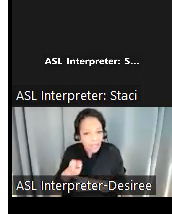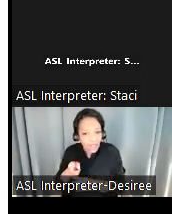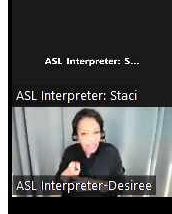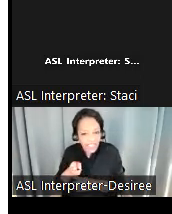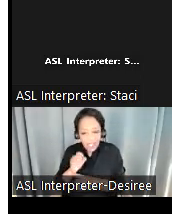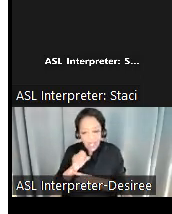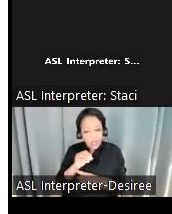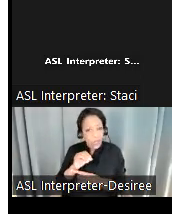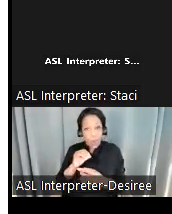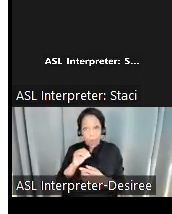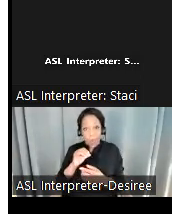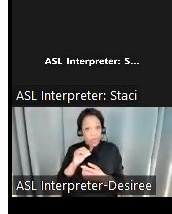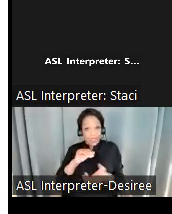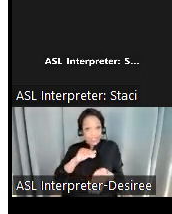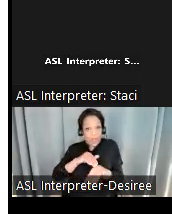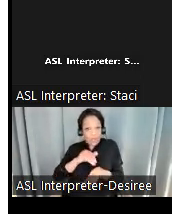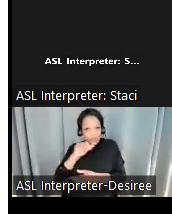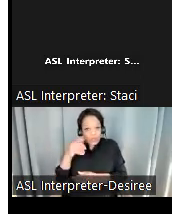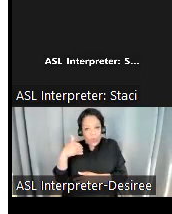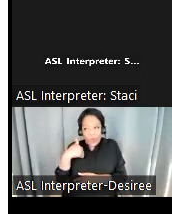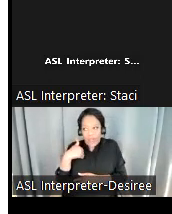learning alongside that parent.